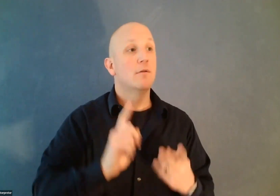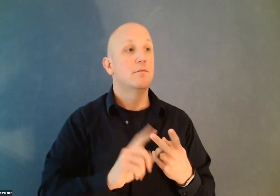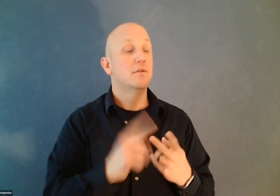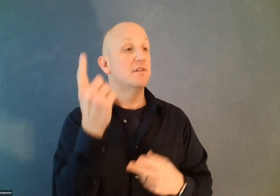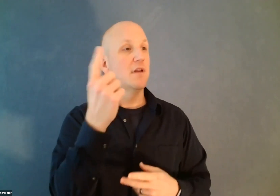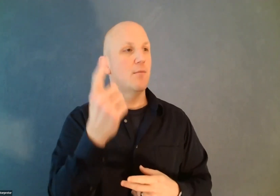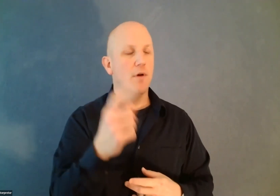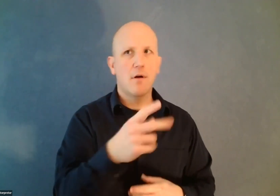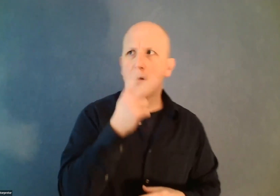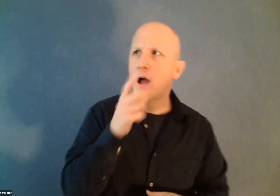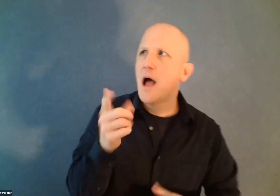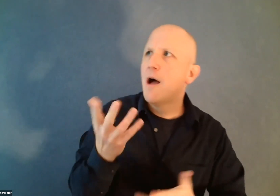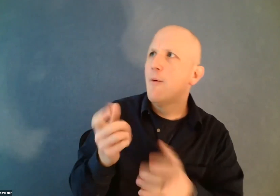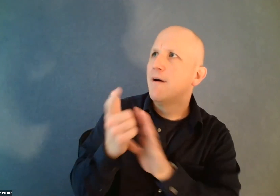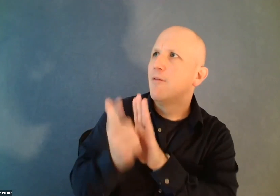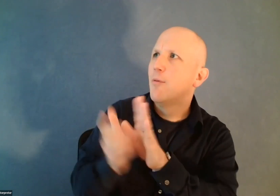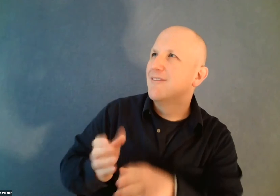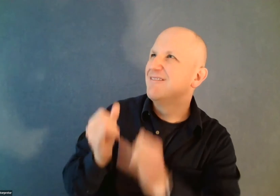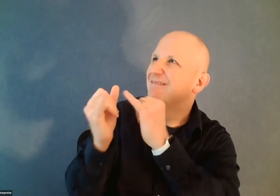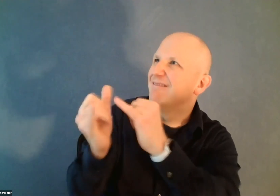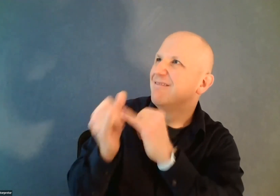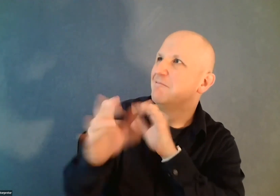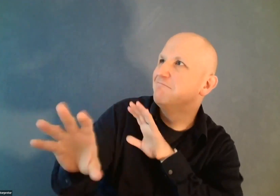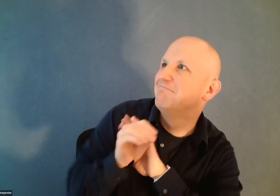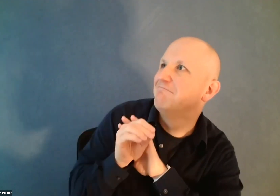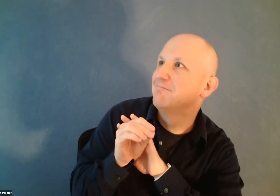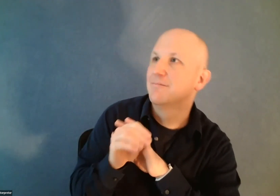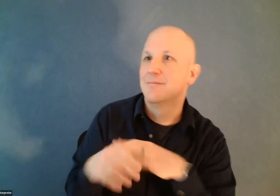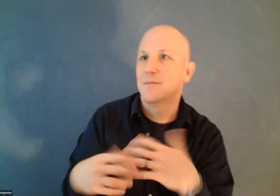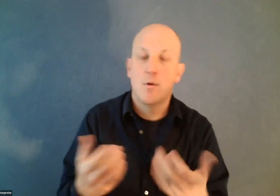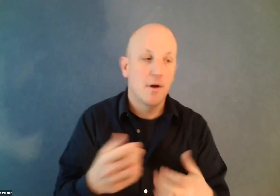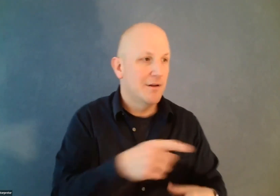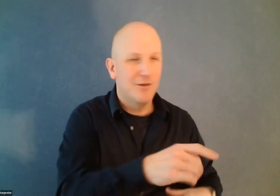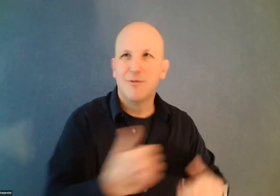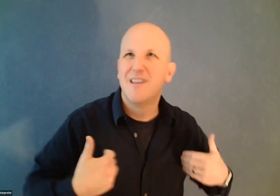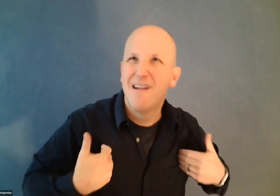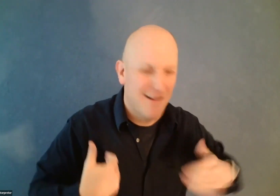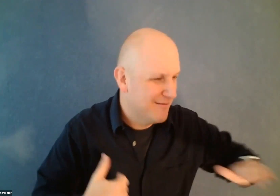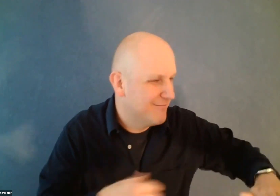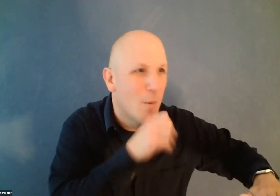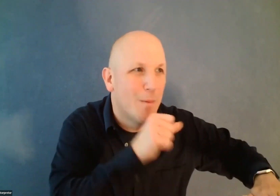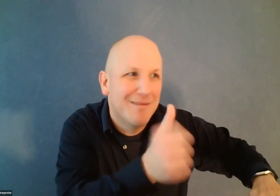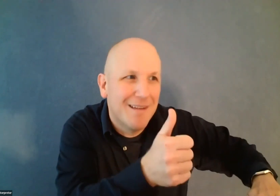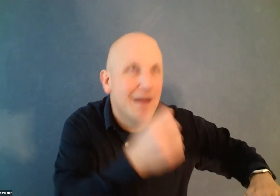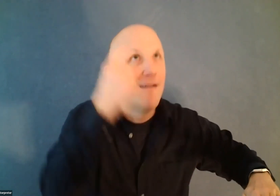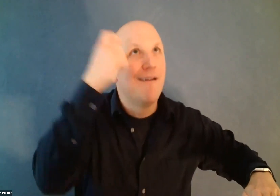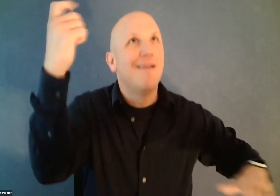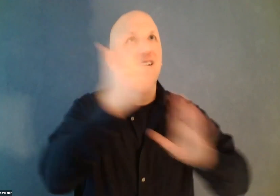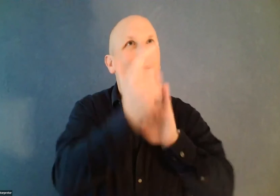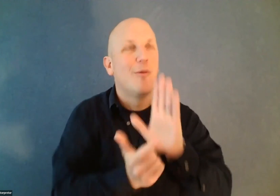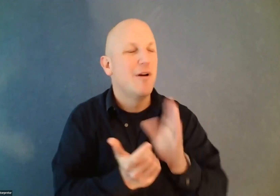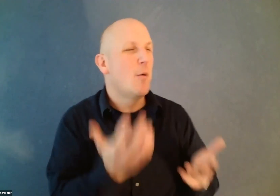always wanted to be a lawyer, like I know Caleb, you said since you were 10. So just a little bit about that choice as a career.